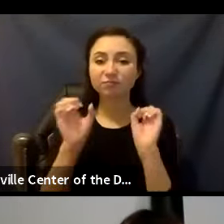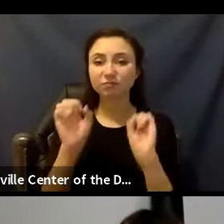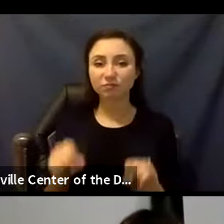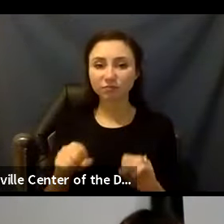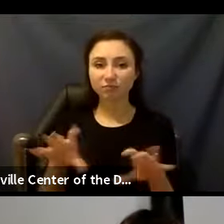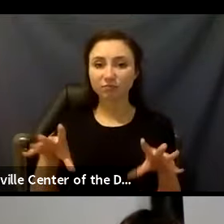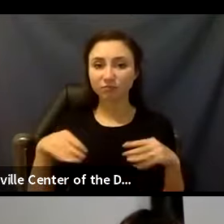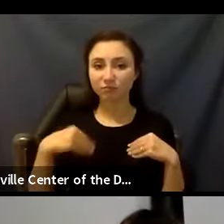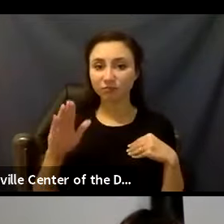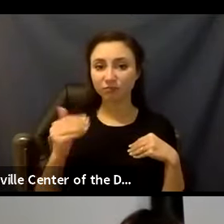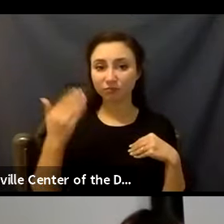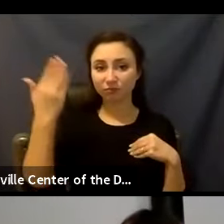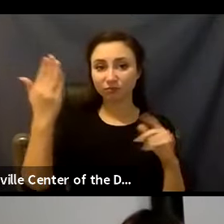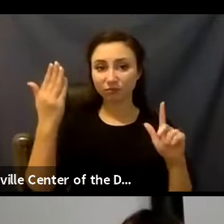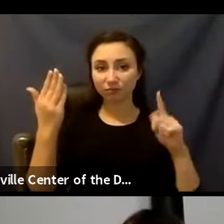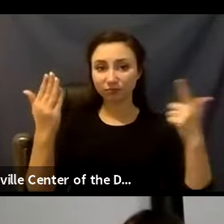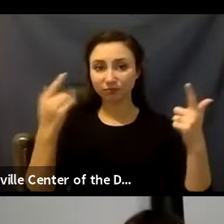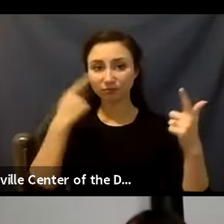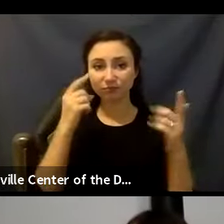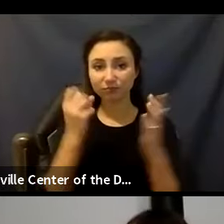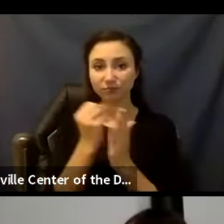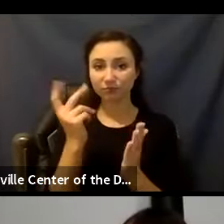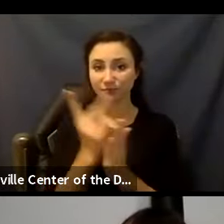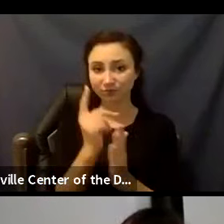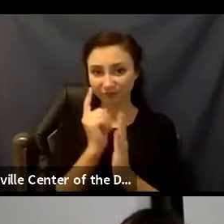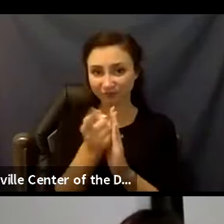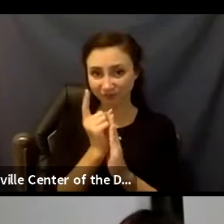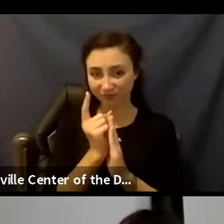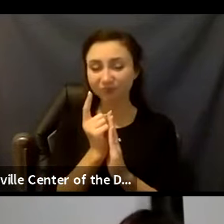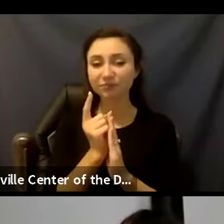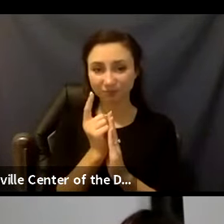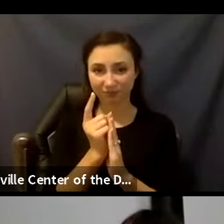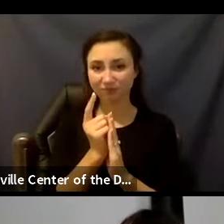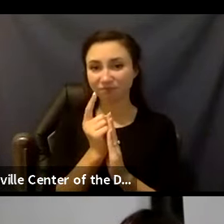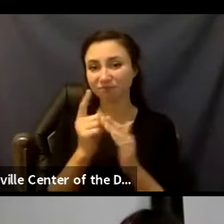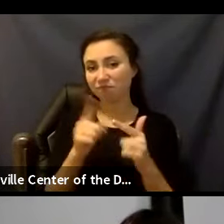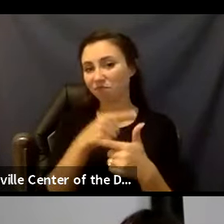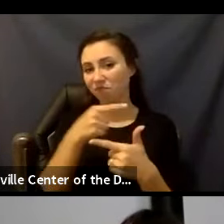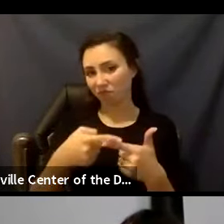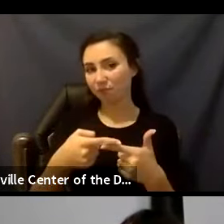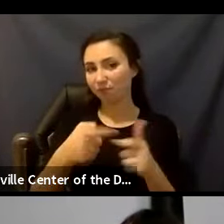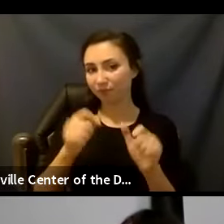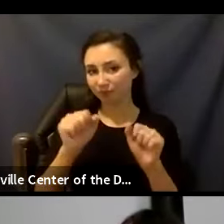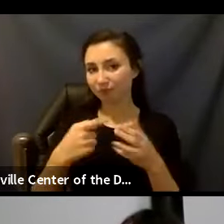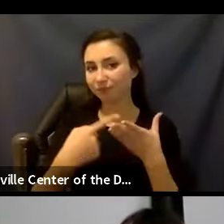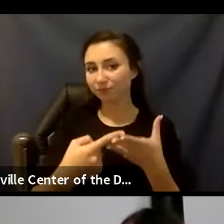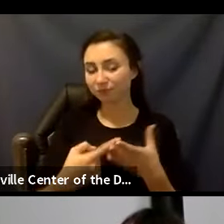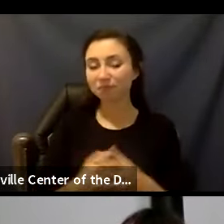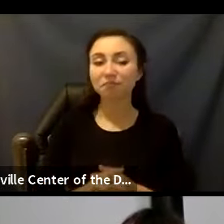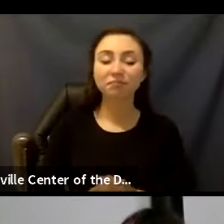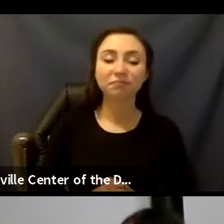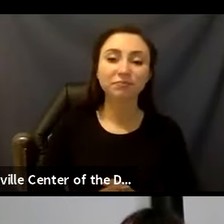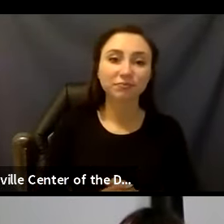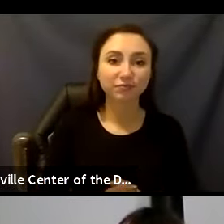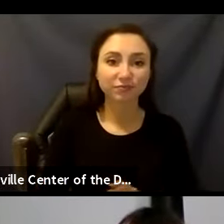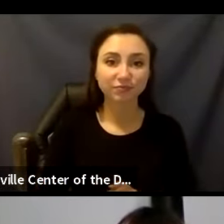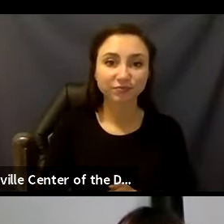take a motion and a second for approval of the minutes, and then any discussion after that we need.